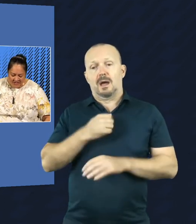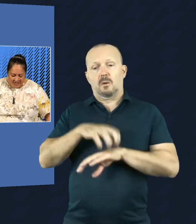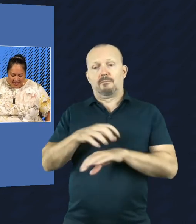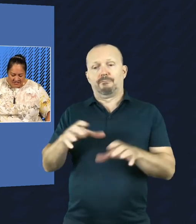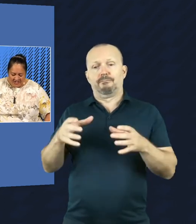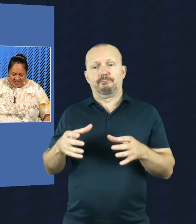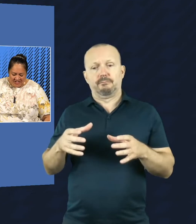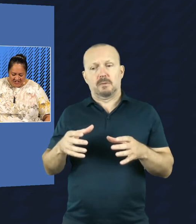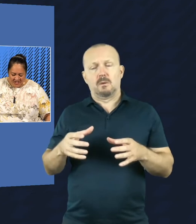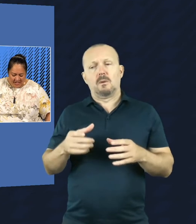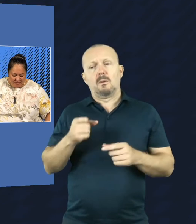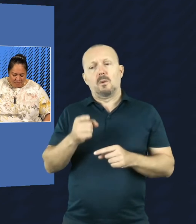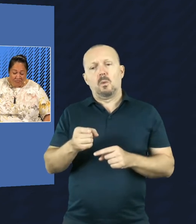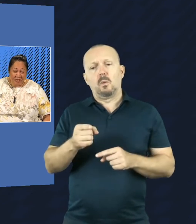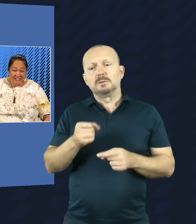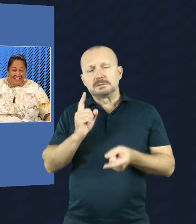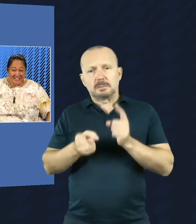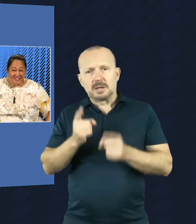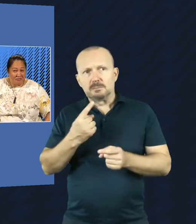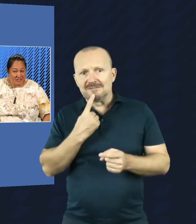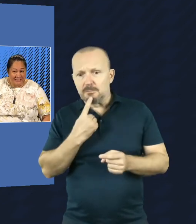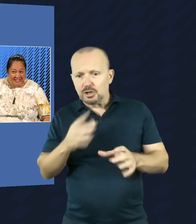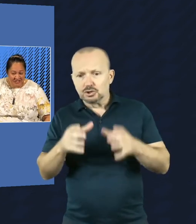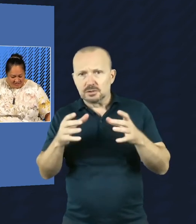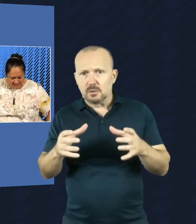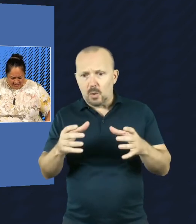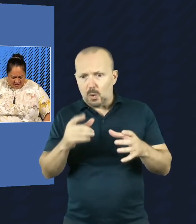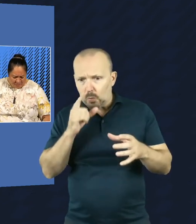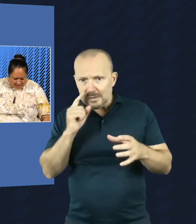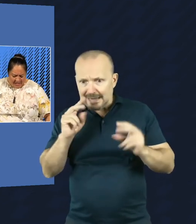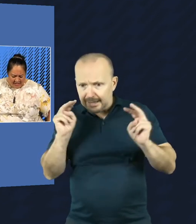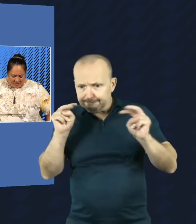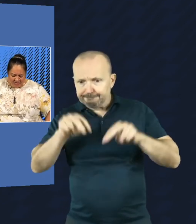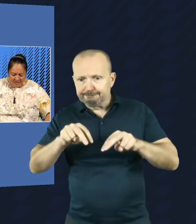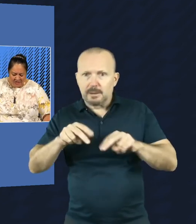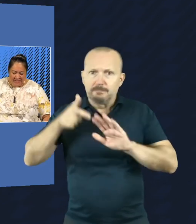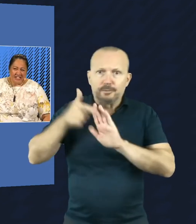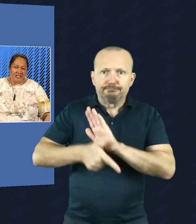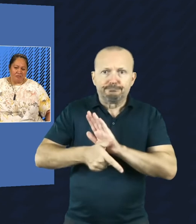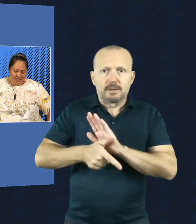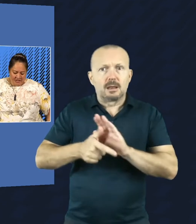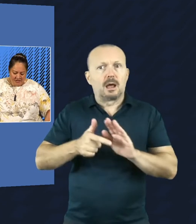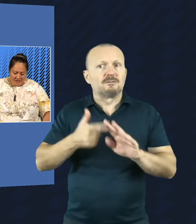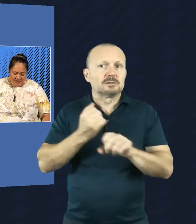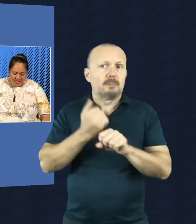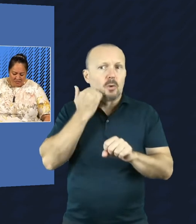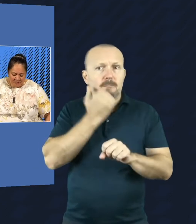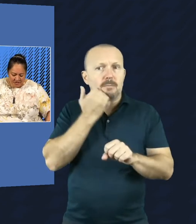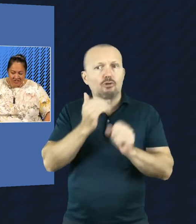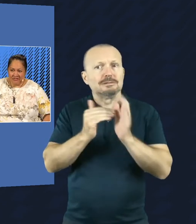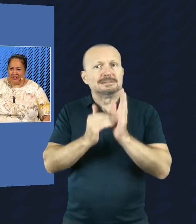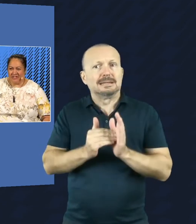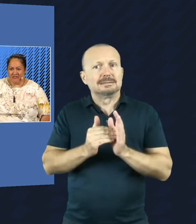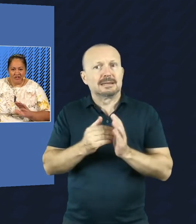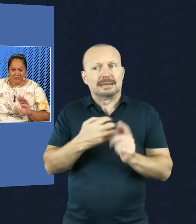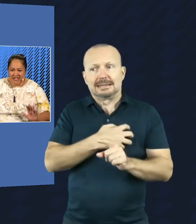things such as Māori seats, representation, government, and NDHB funding per